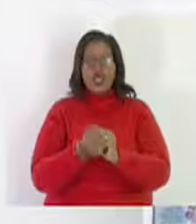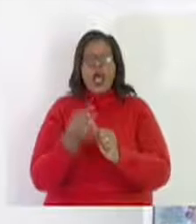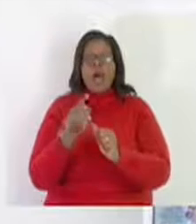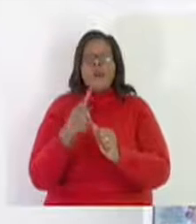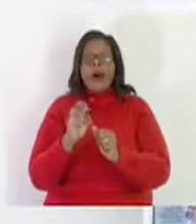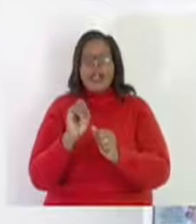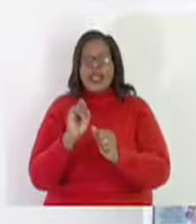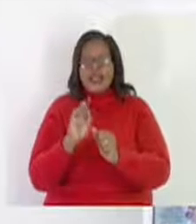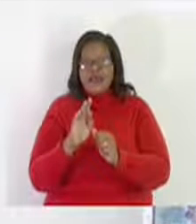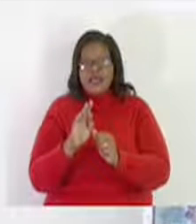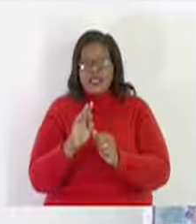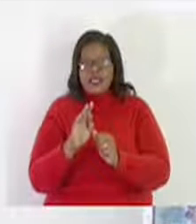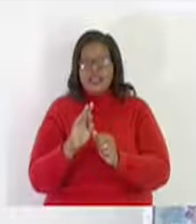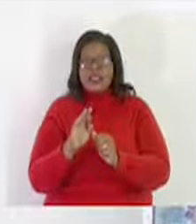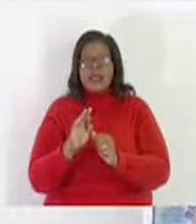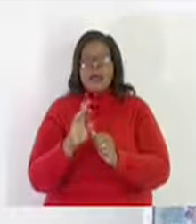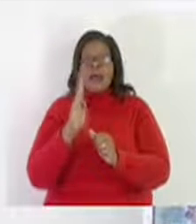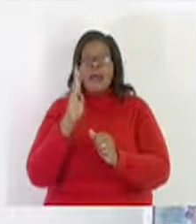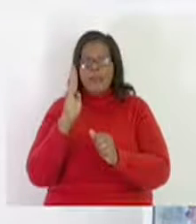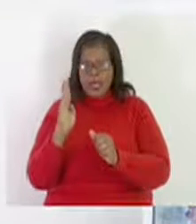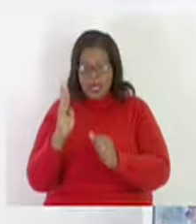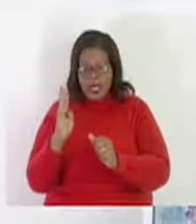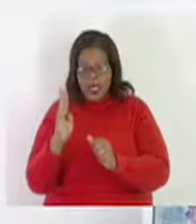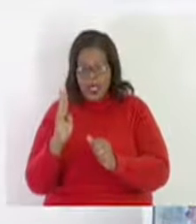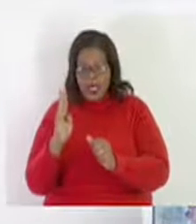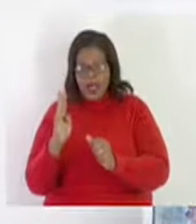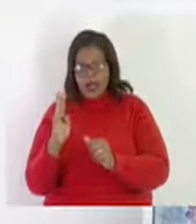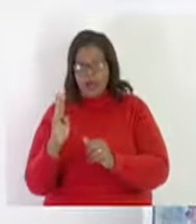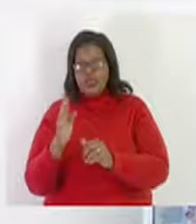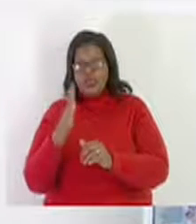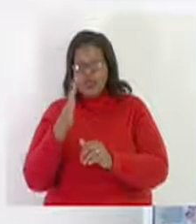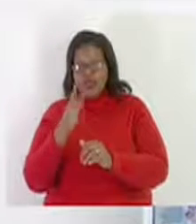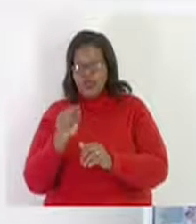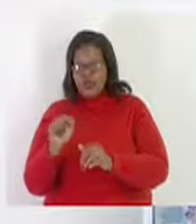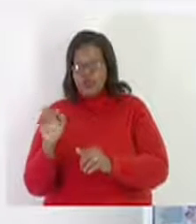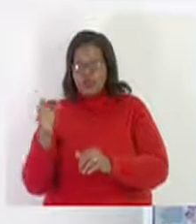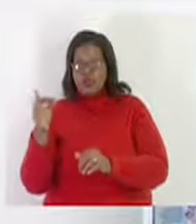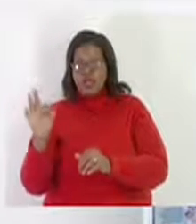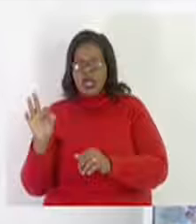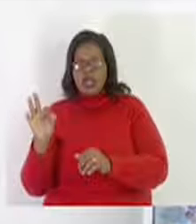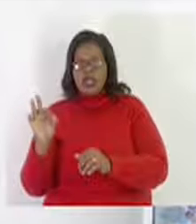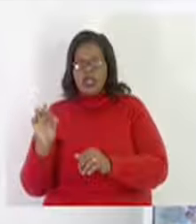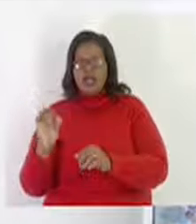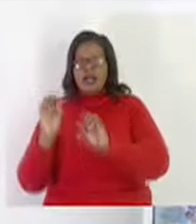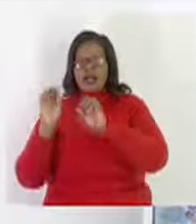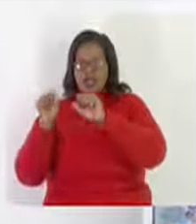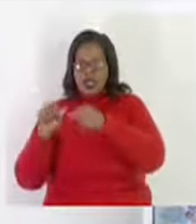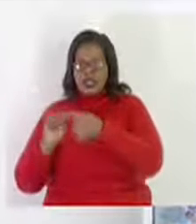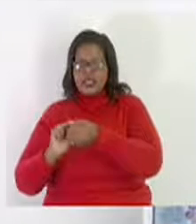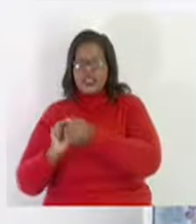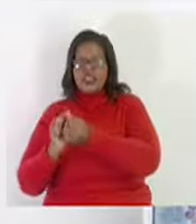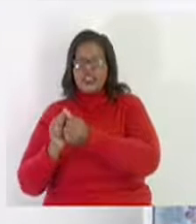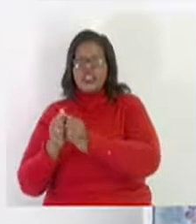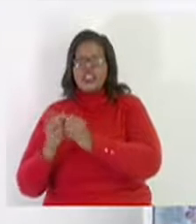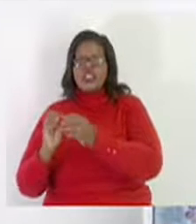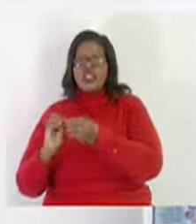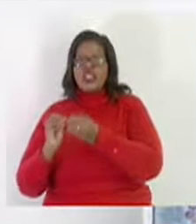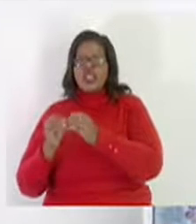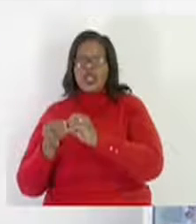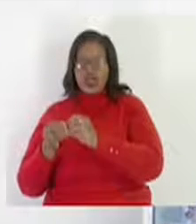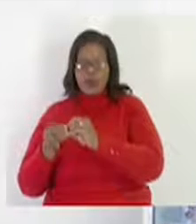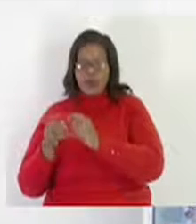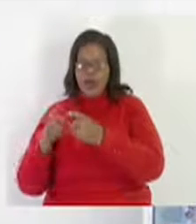it's falling in this category B, then it can change the number you are rounding